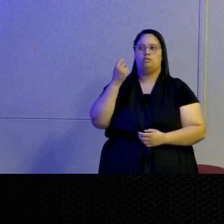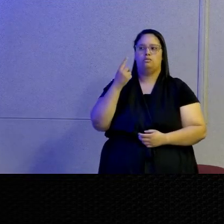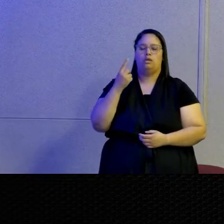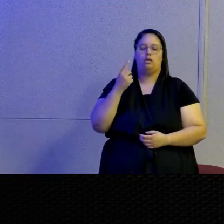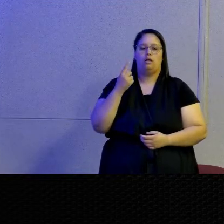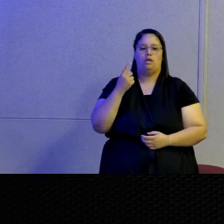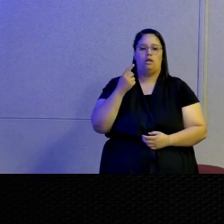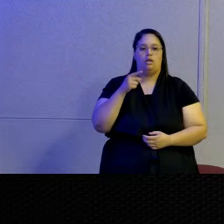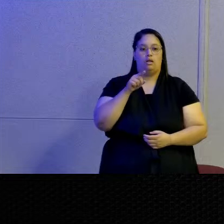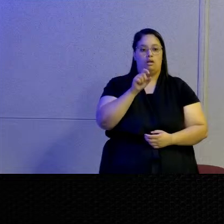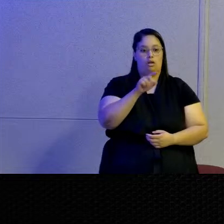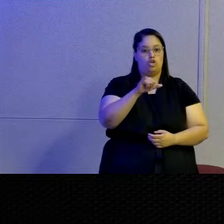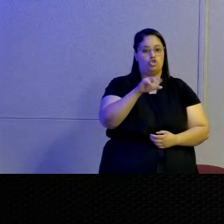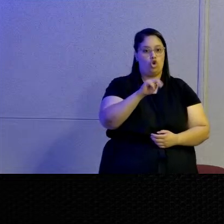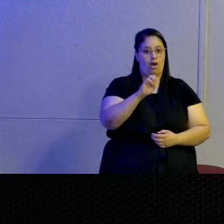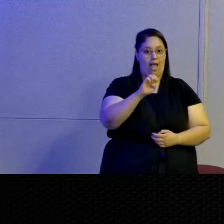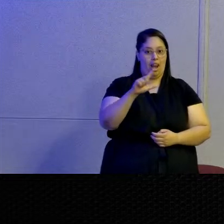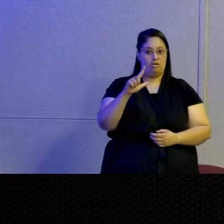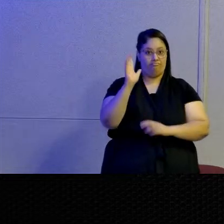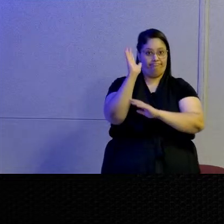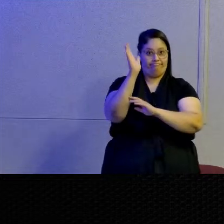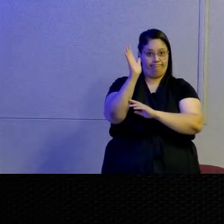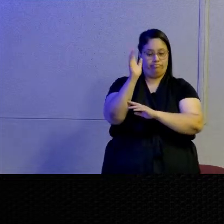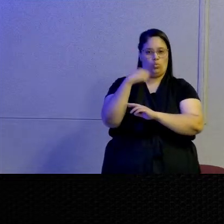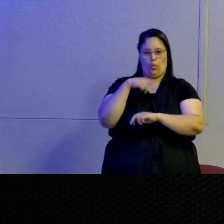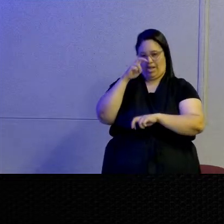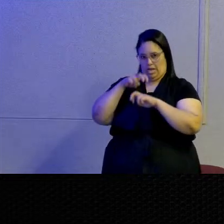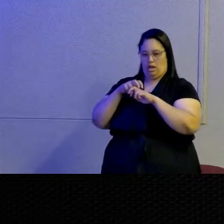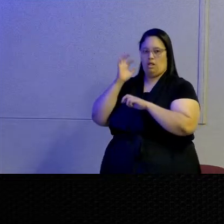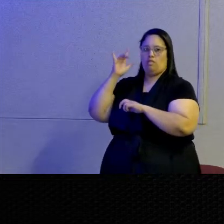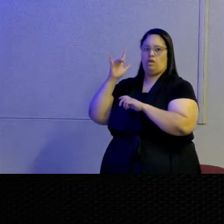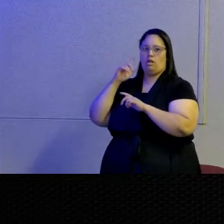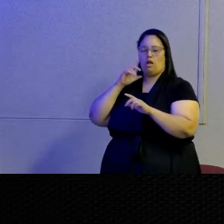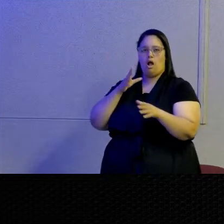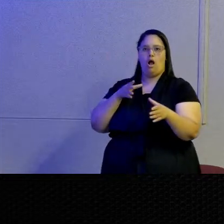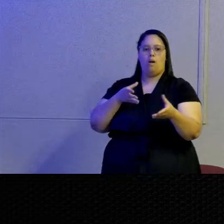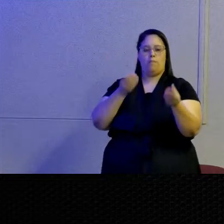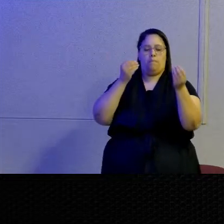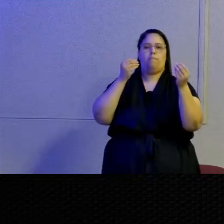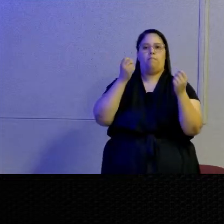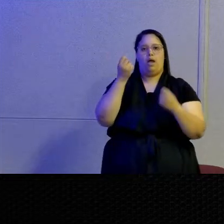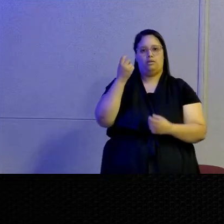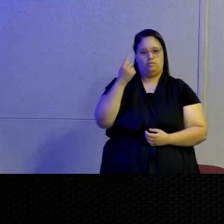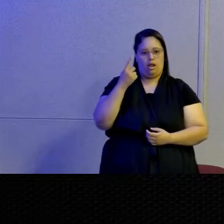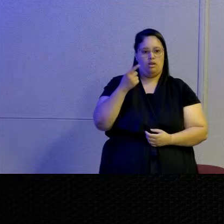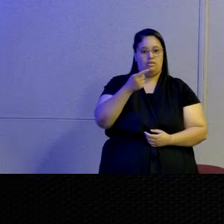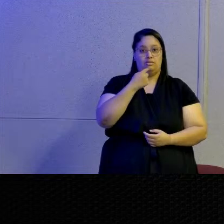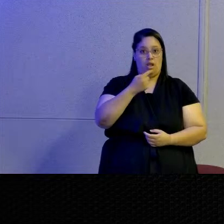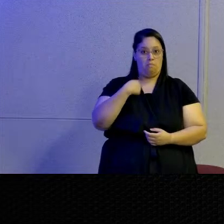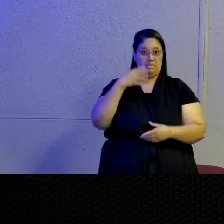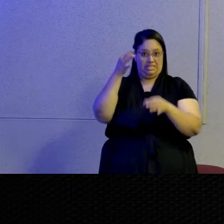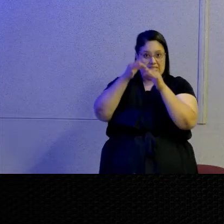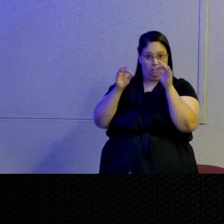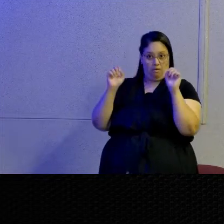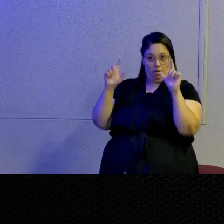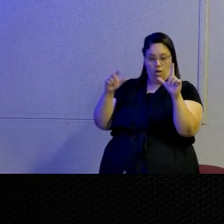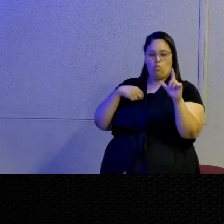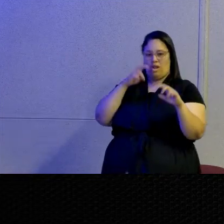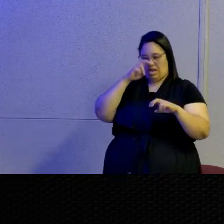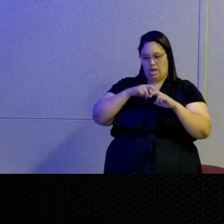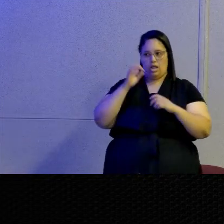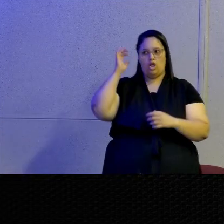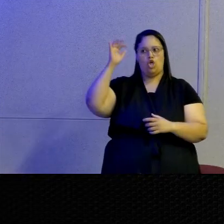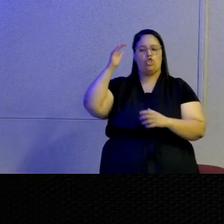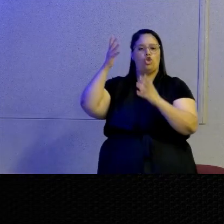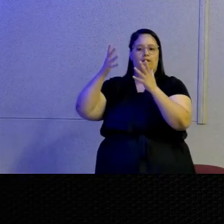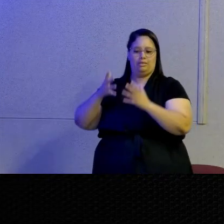what John Ellis was talking about there when he said, I simplified it. You will need the theorist to